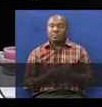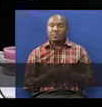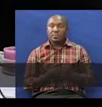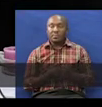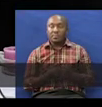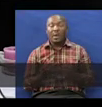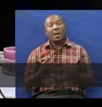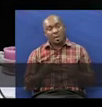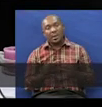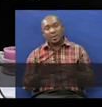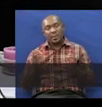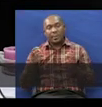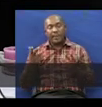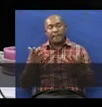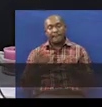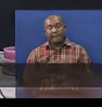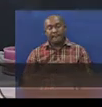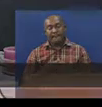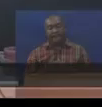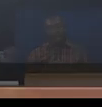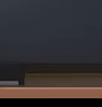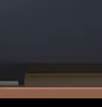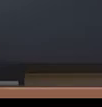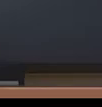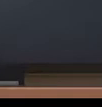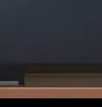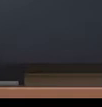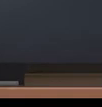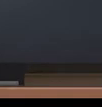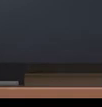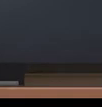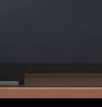we have electrical burner. Another is Bunsen burner.